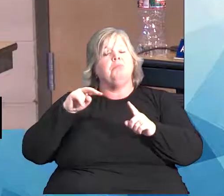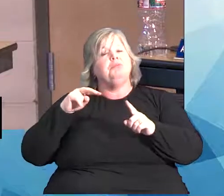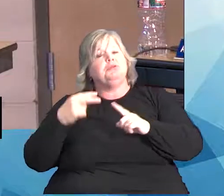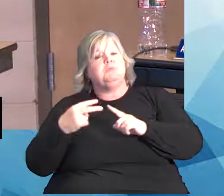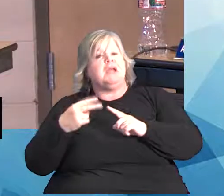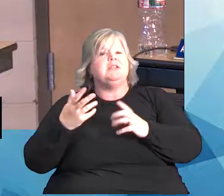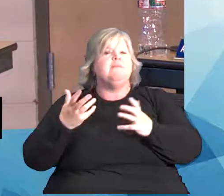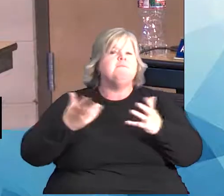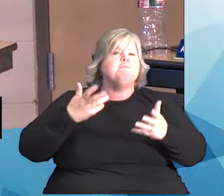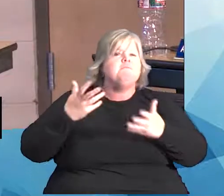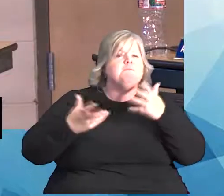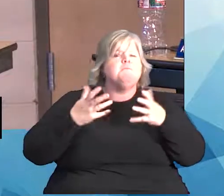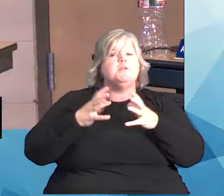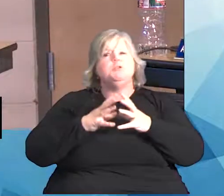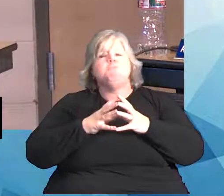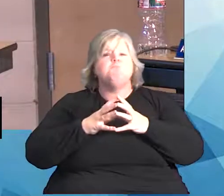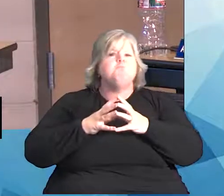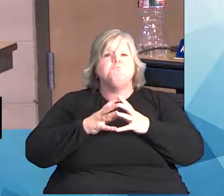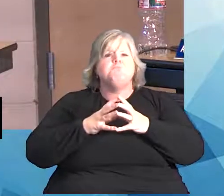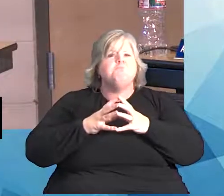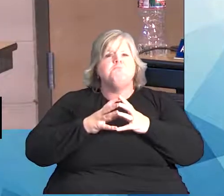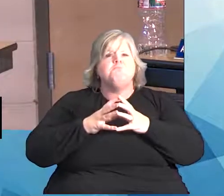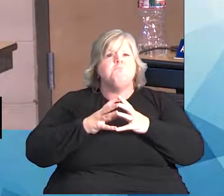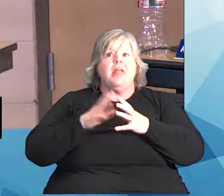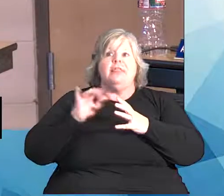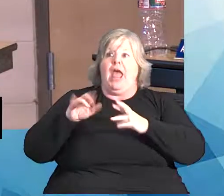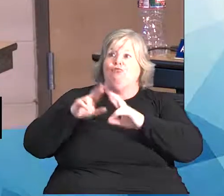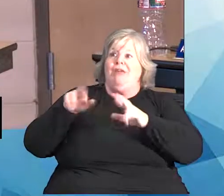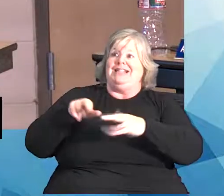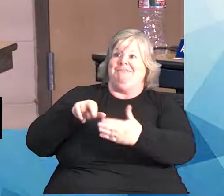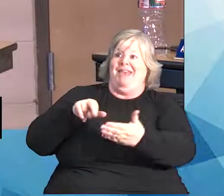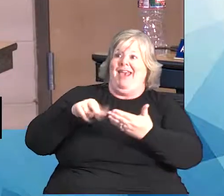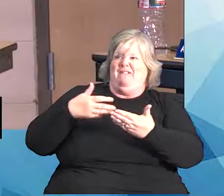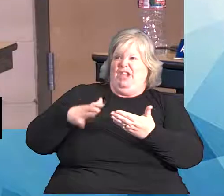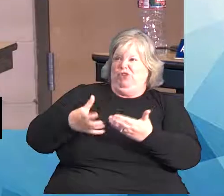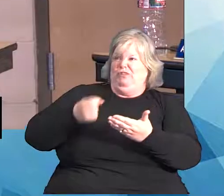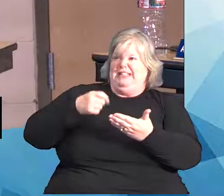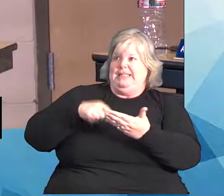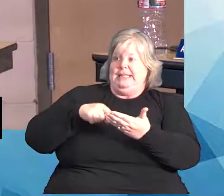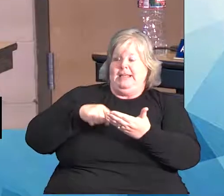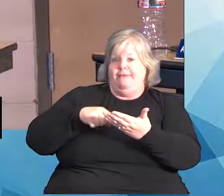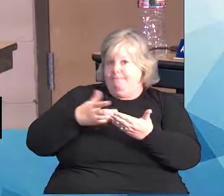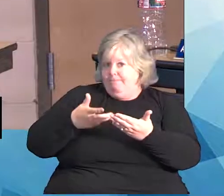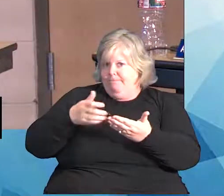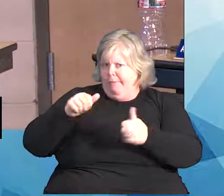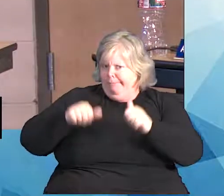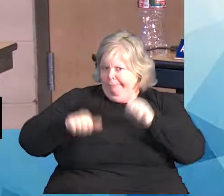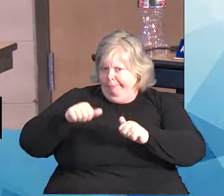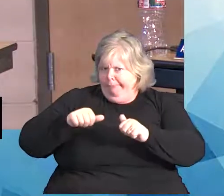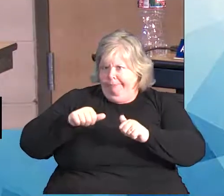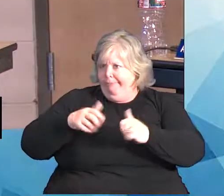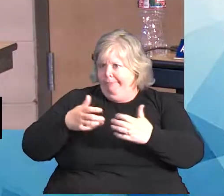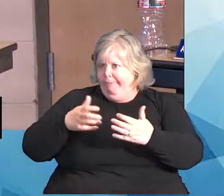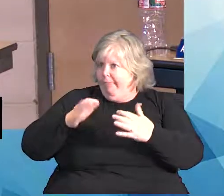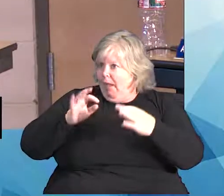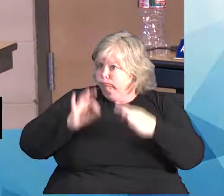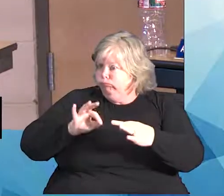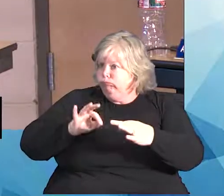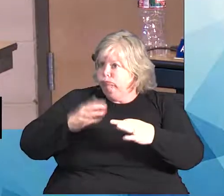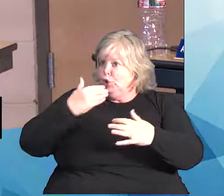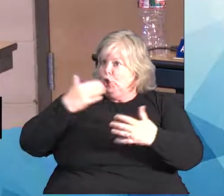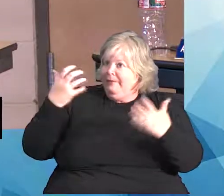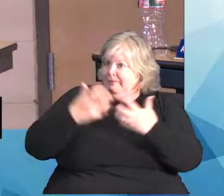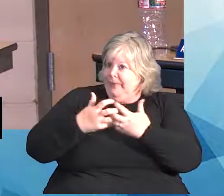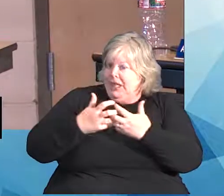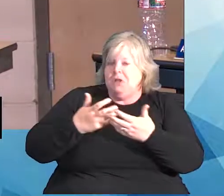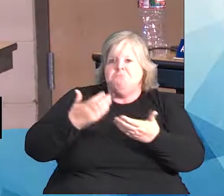I'm not certain that the resume we got is going to be, accurate. I mean, there's certainly a possibility, or going to be a good fit for